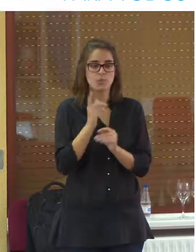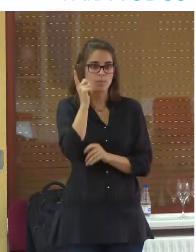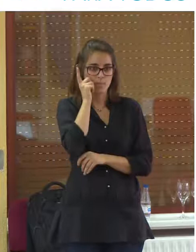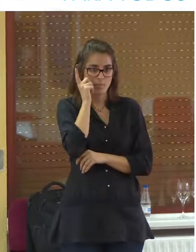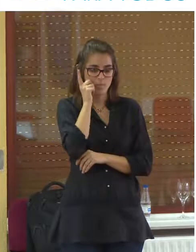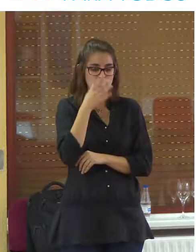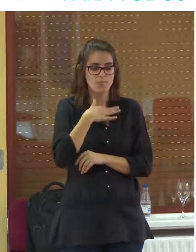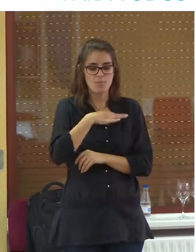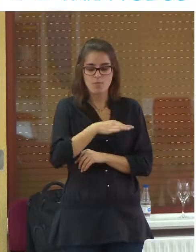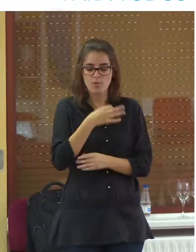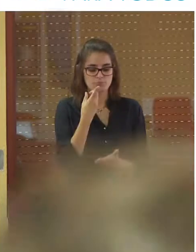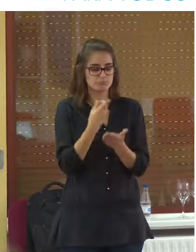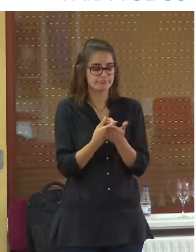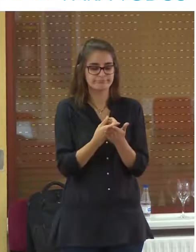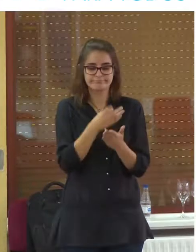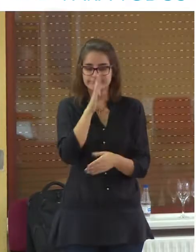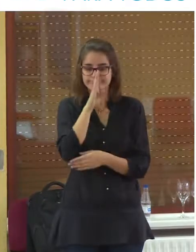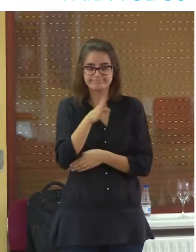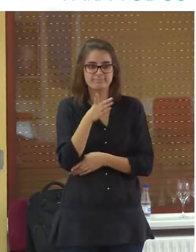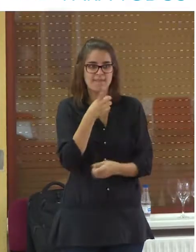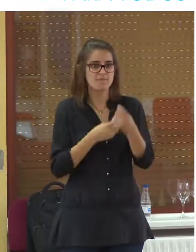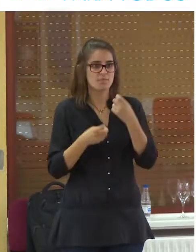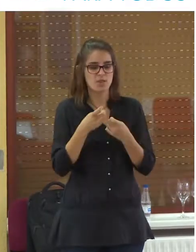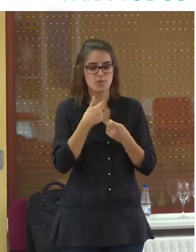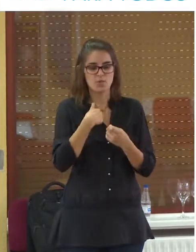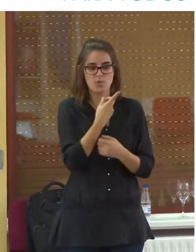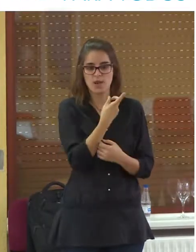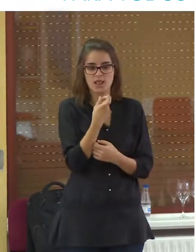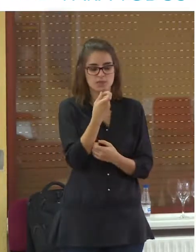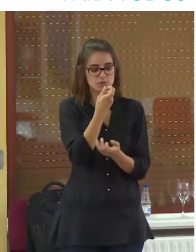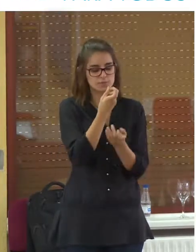can access the information, the relevant information you need.